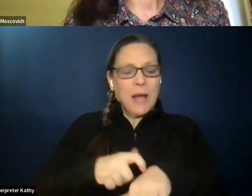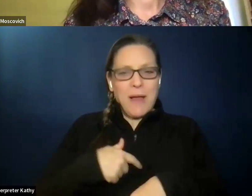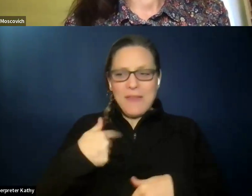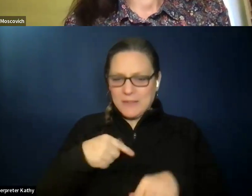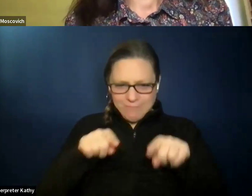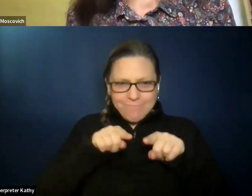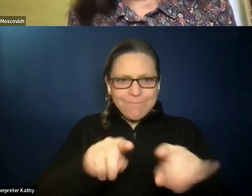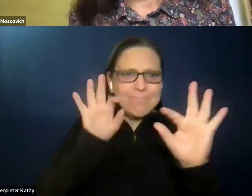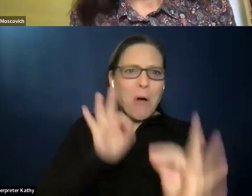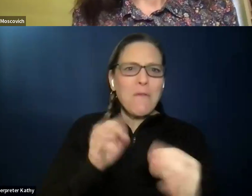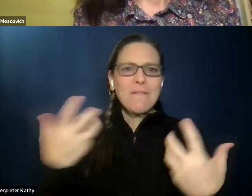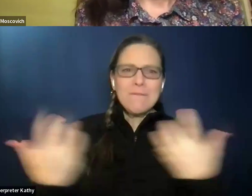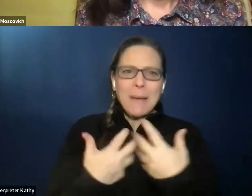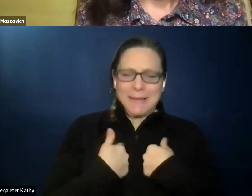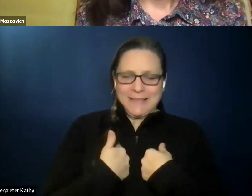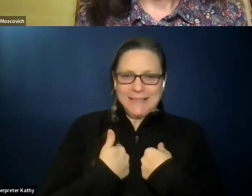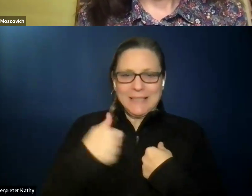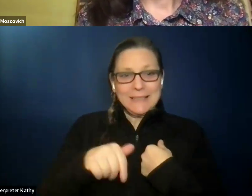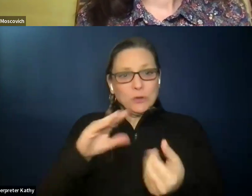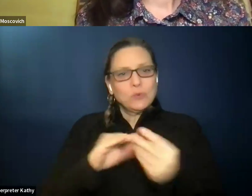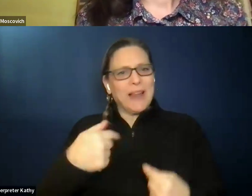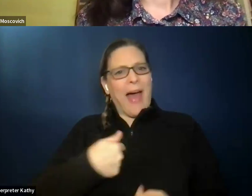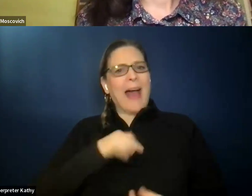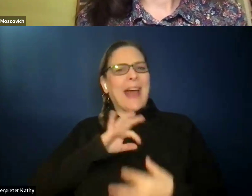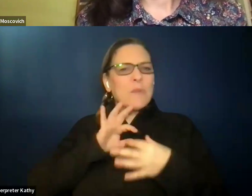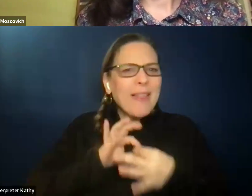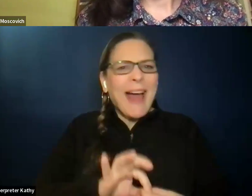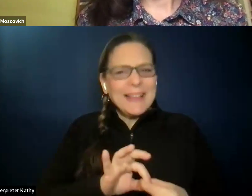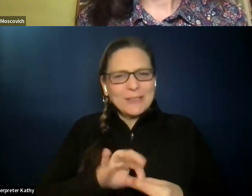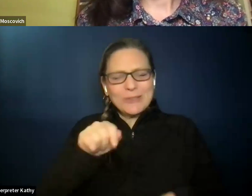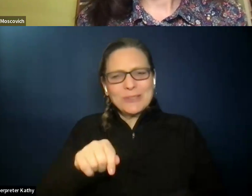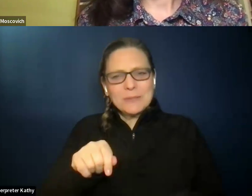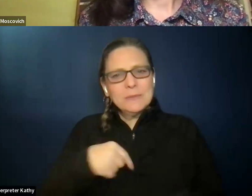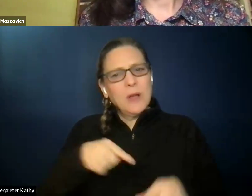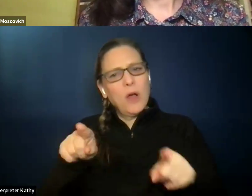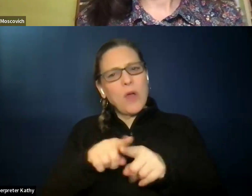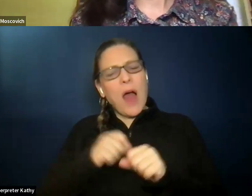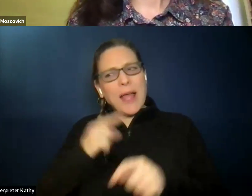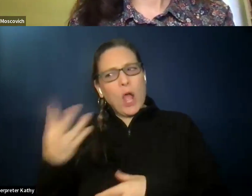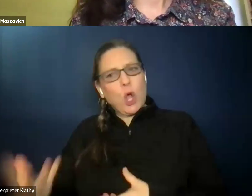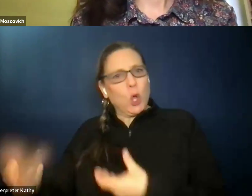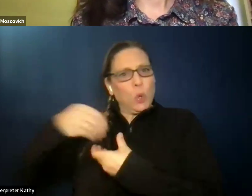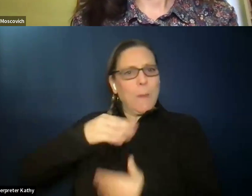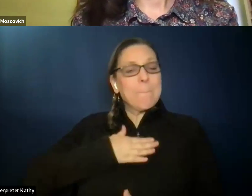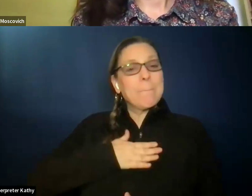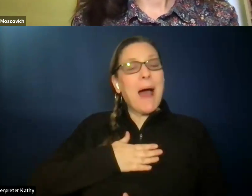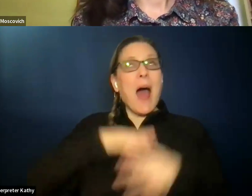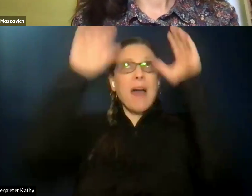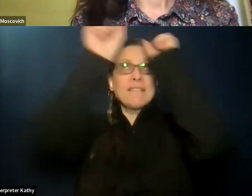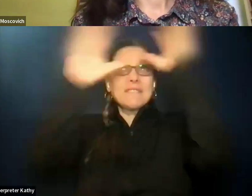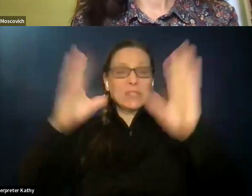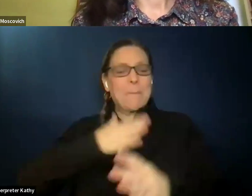perfectly. Because again, it is a story I could relate to myself, but also I thought that I could bring some of my own, artistic vision to